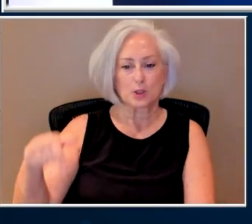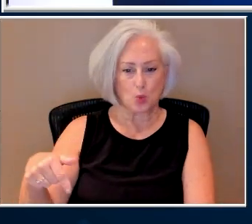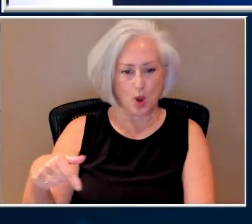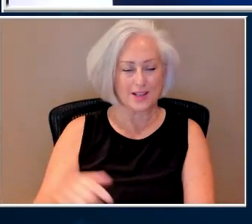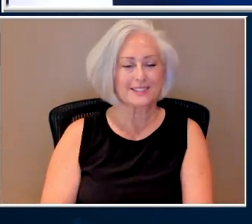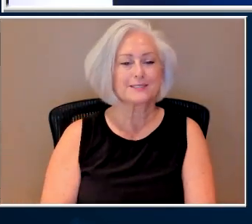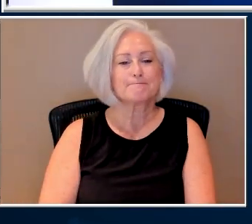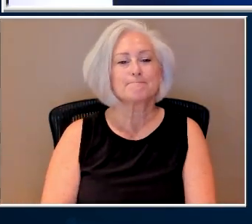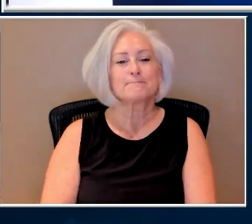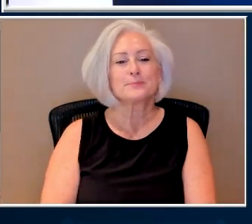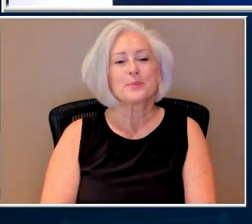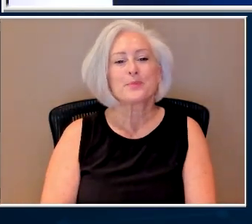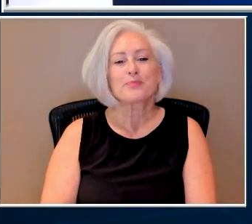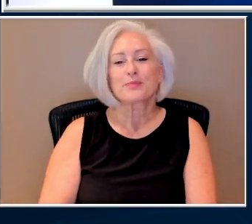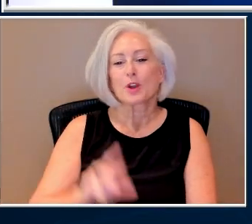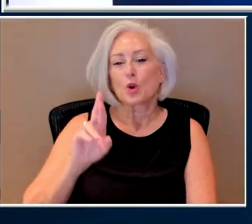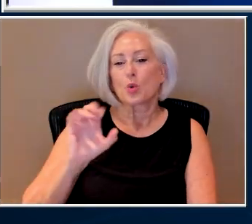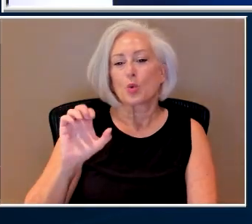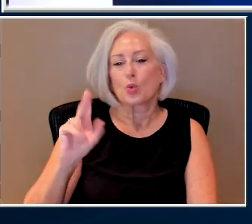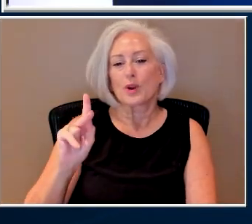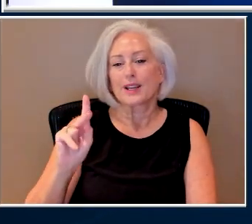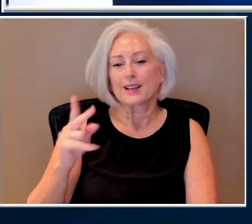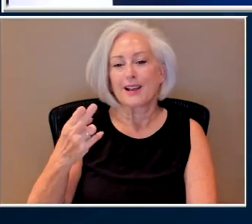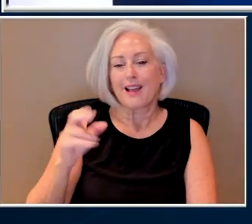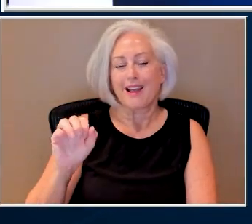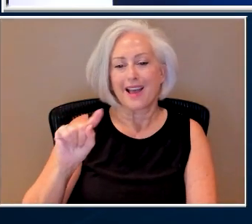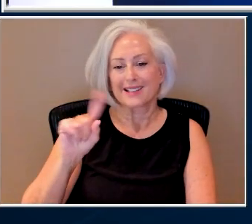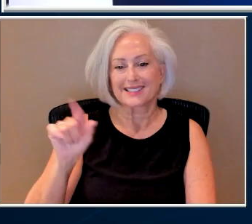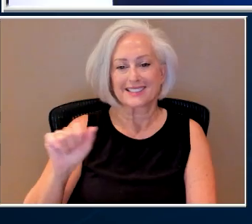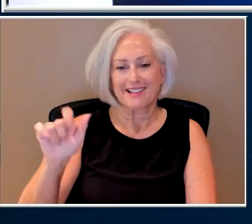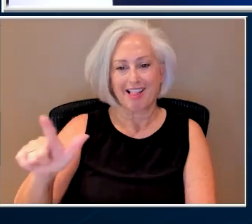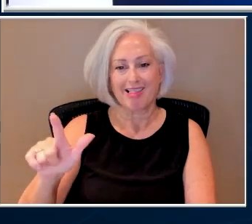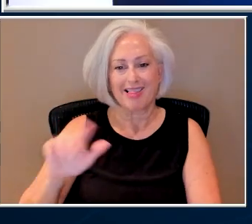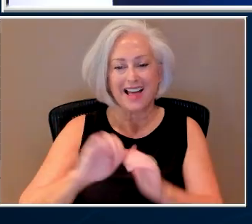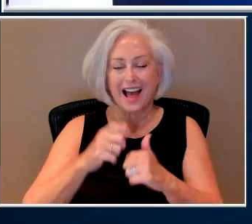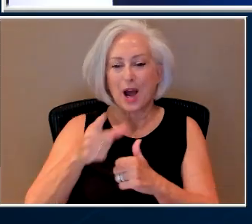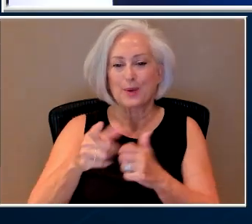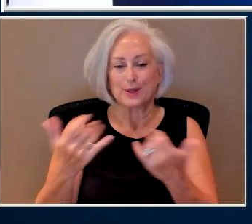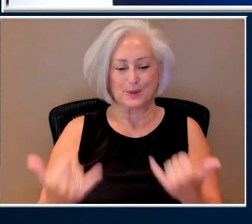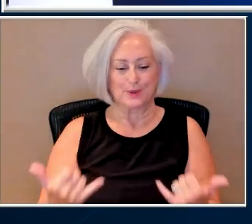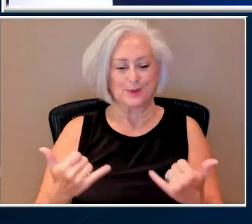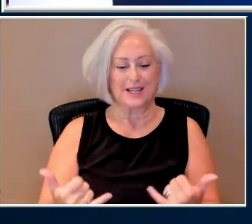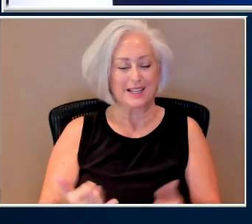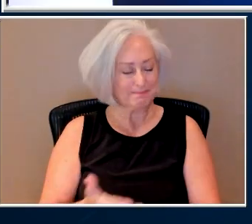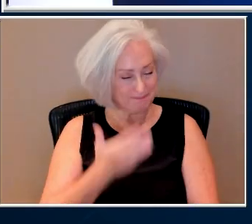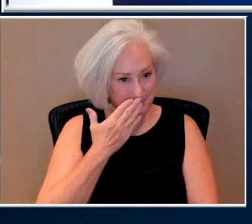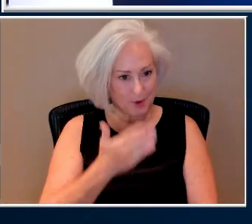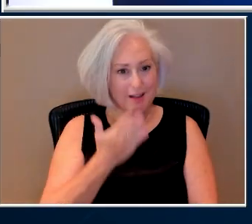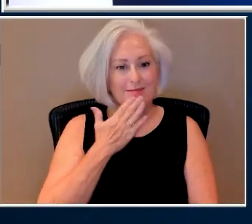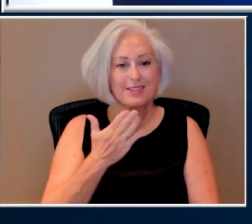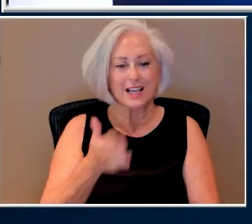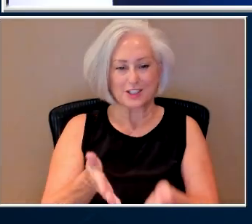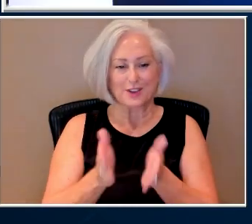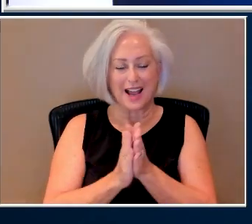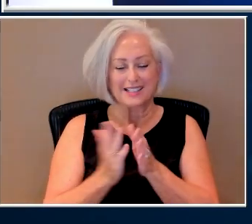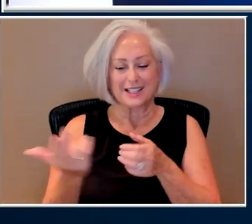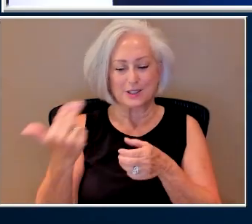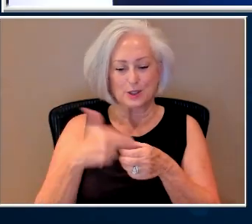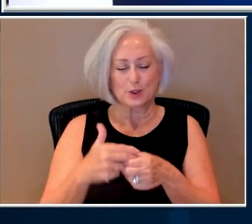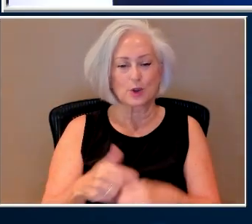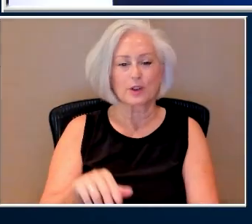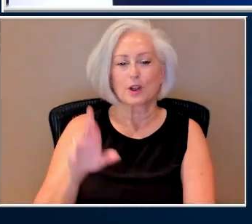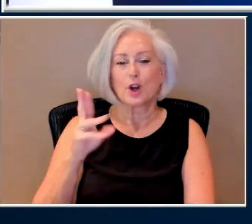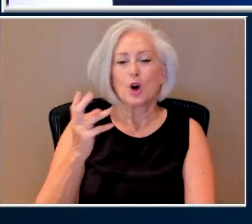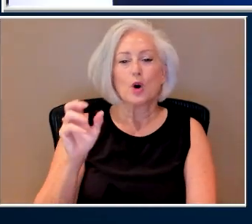Rick Hetzel. How are you this morning? I'm doing well. Thanks for having us. No, good. Good to have you this morning. Rick, what do you tell